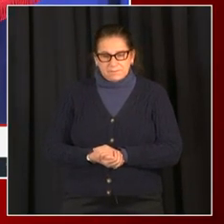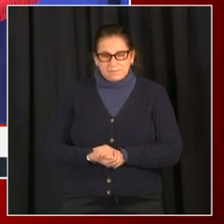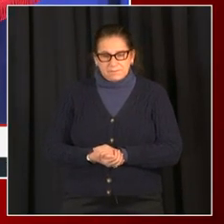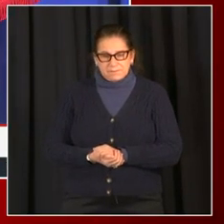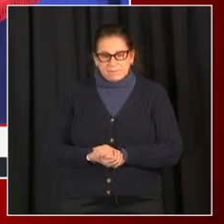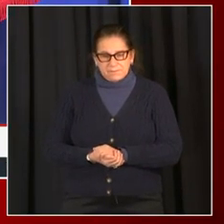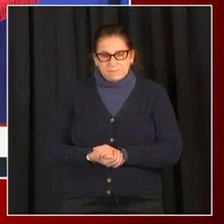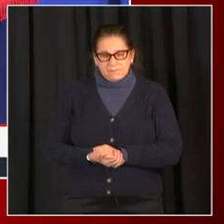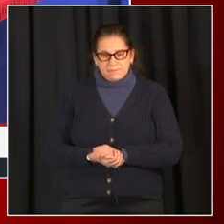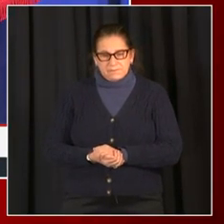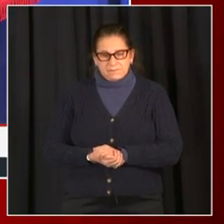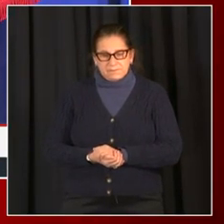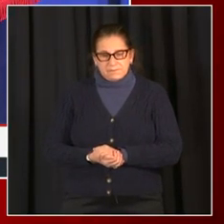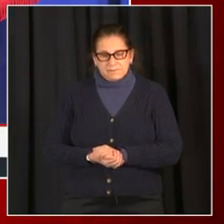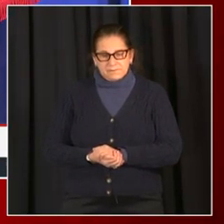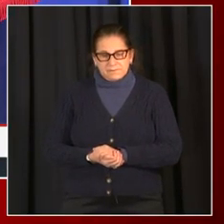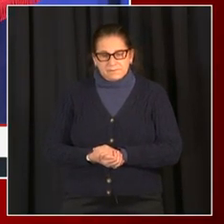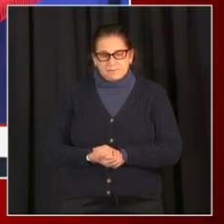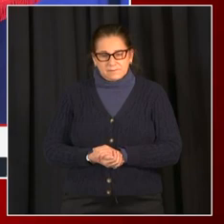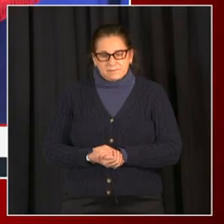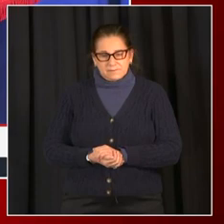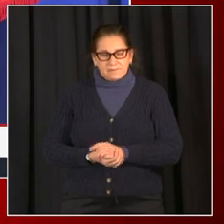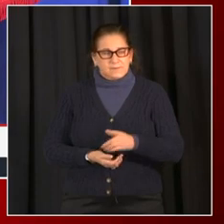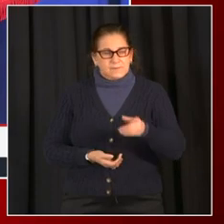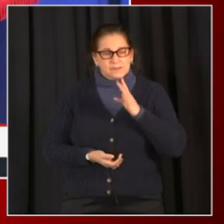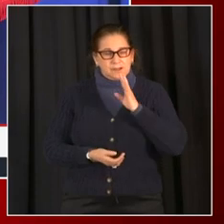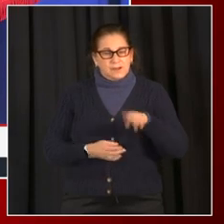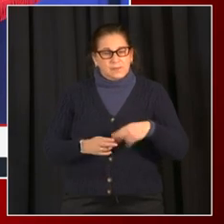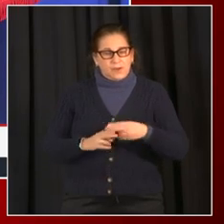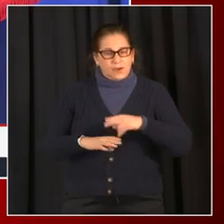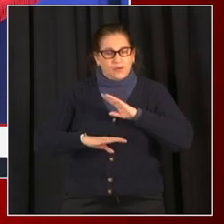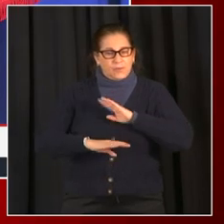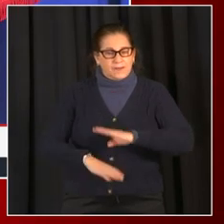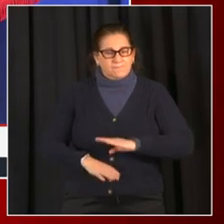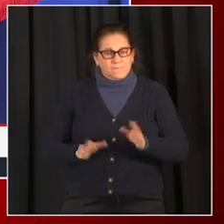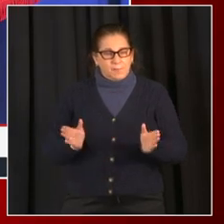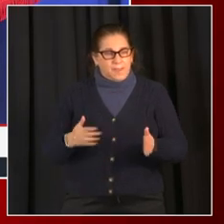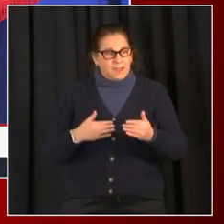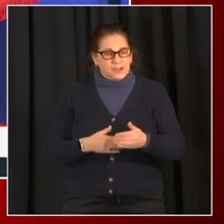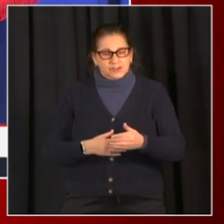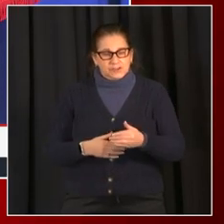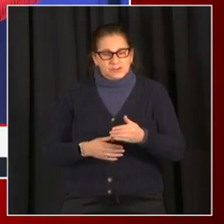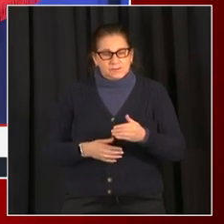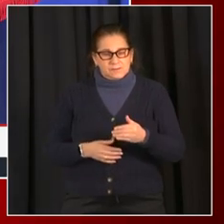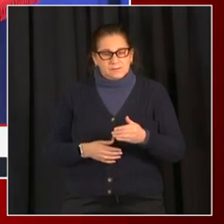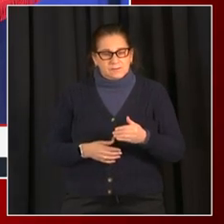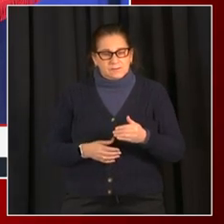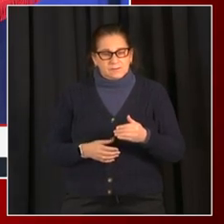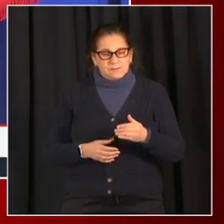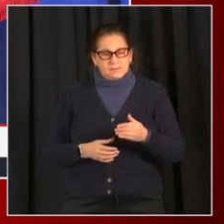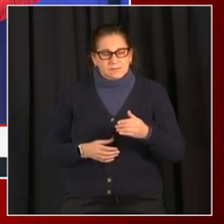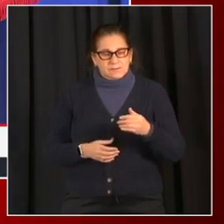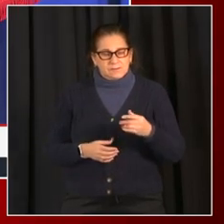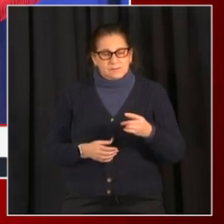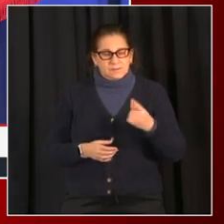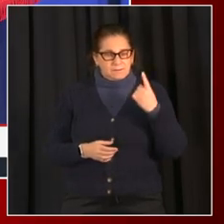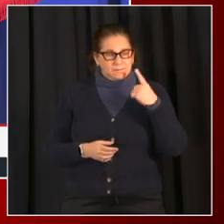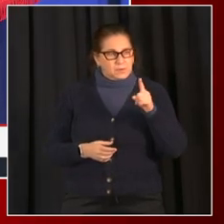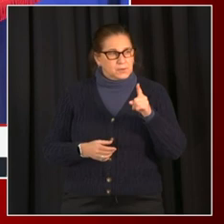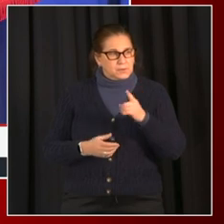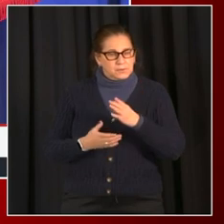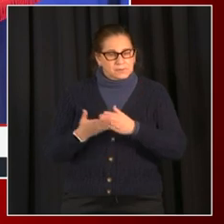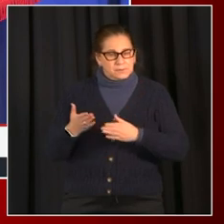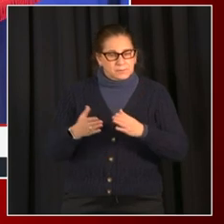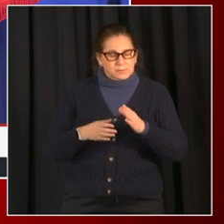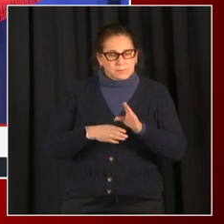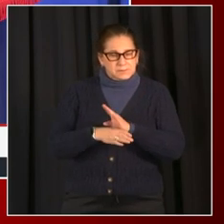relief package. Have you looked at it in terms of how it affects the district? And just to clarify for some people, you have a